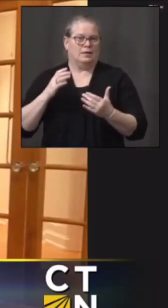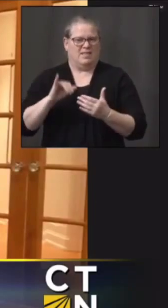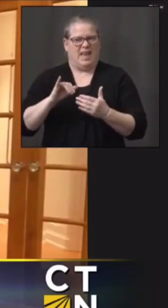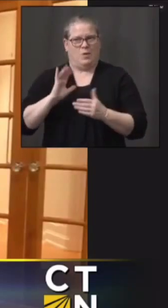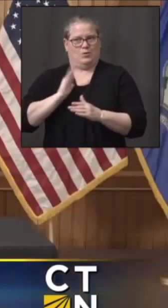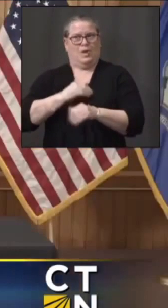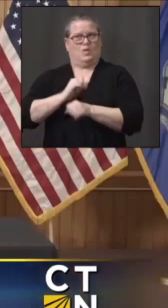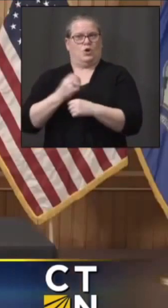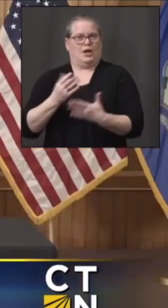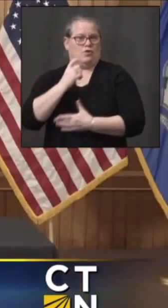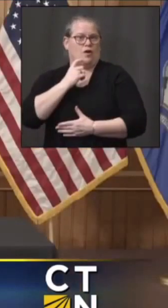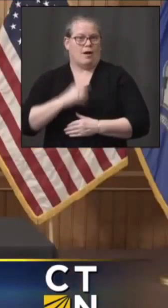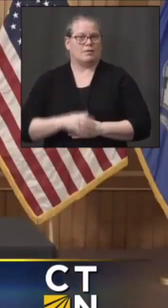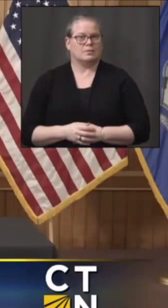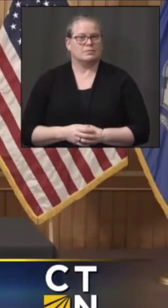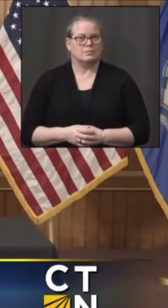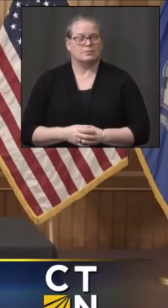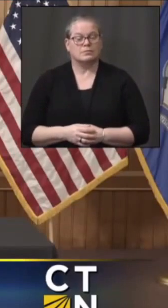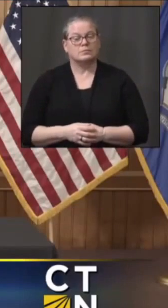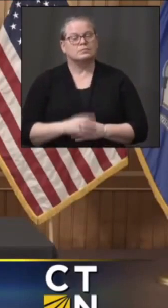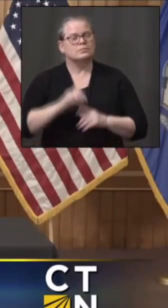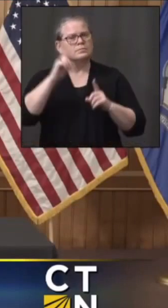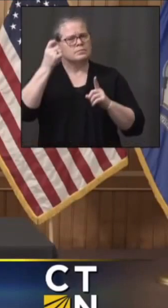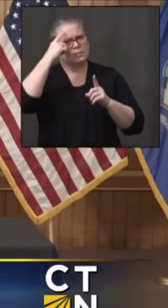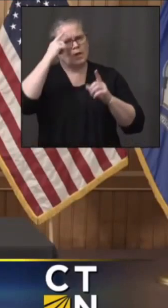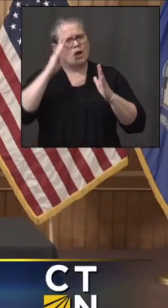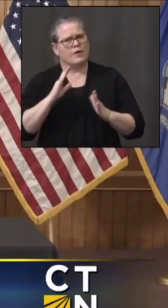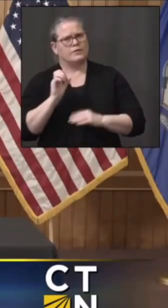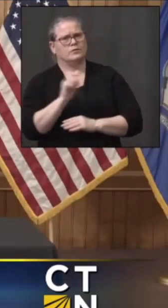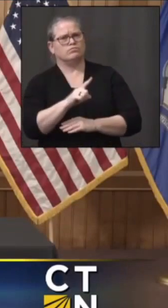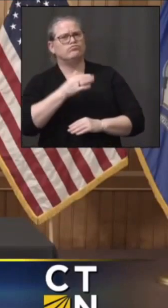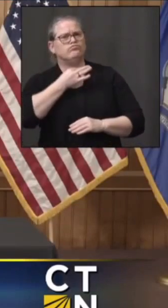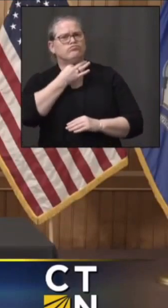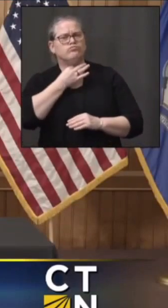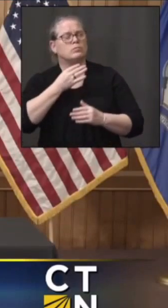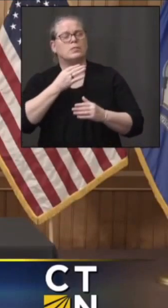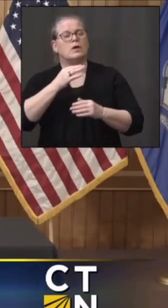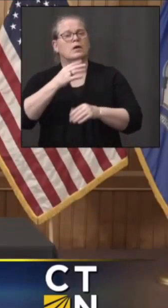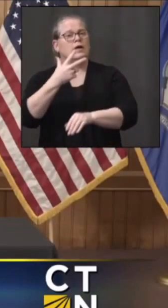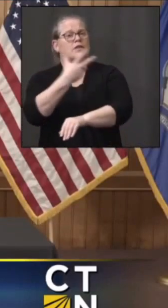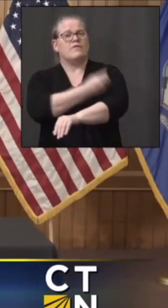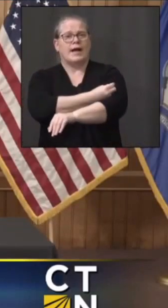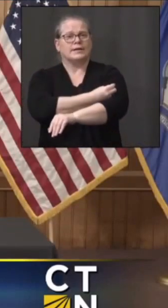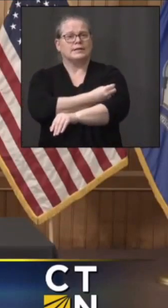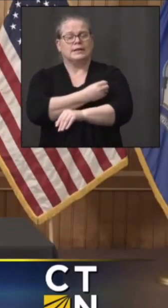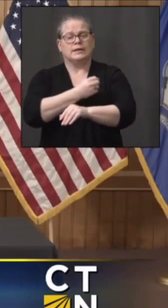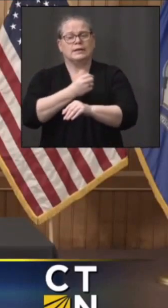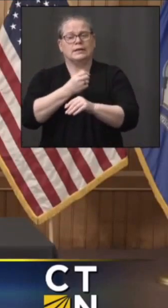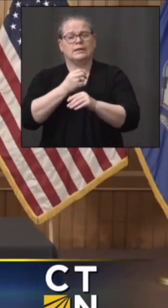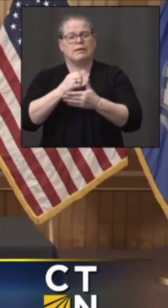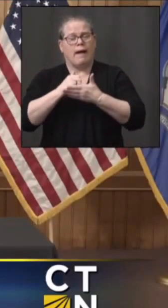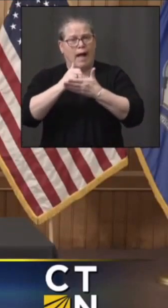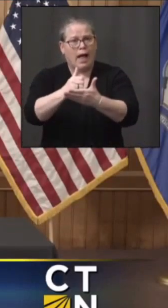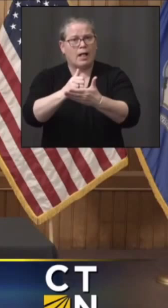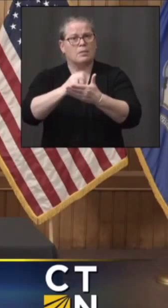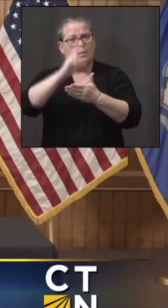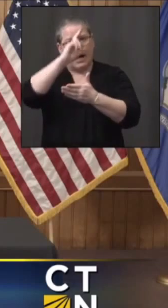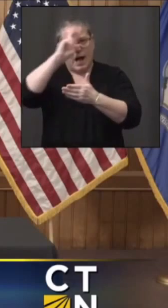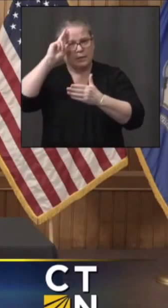And Governor, just finally, how quickly do you think we're going to see the impact of the vaccine on hospitalizations and